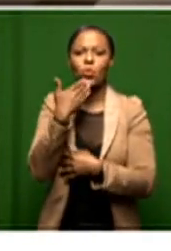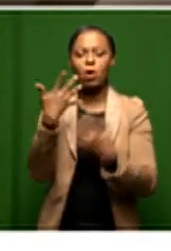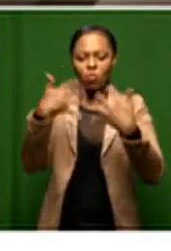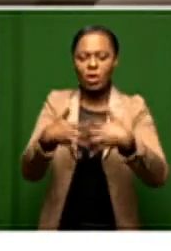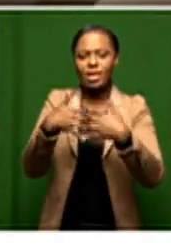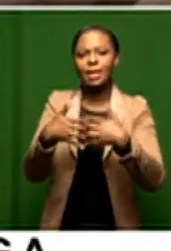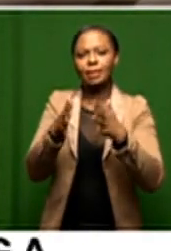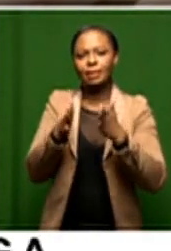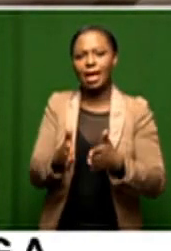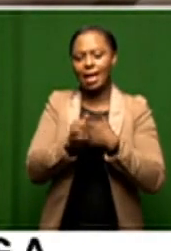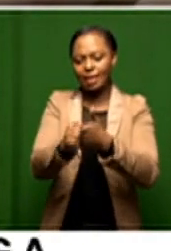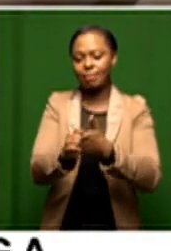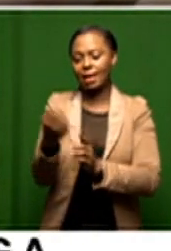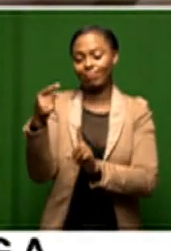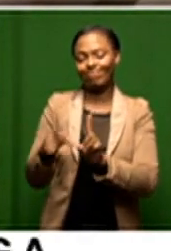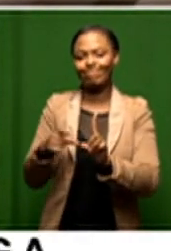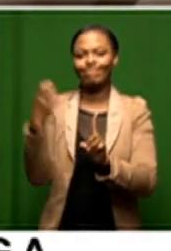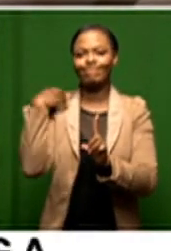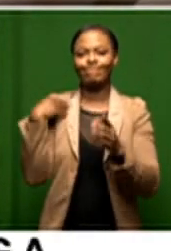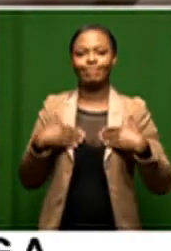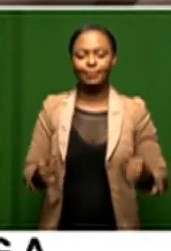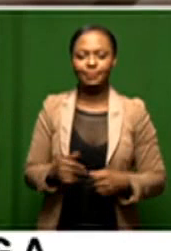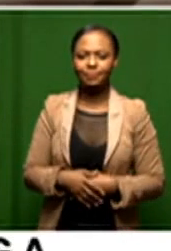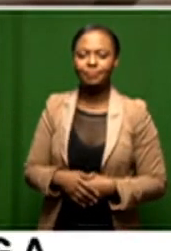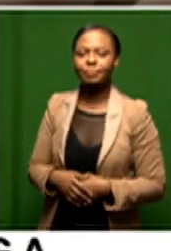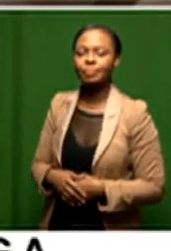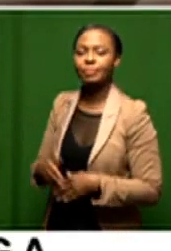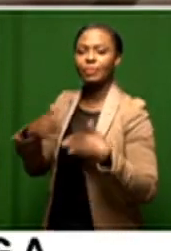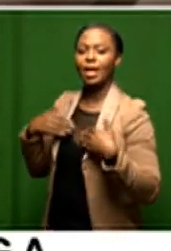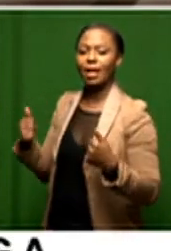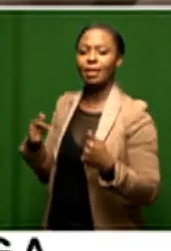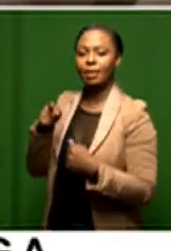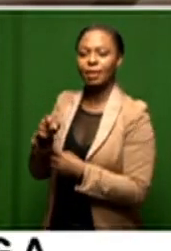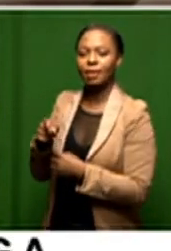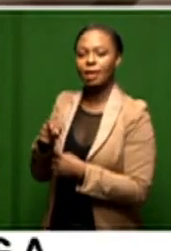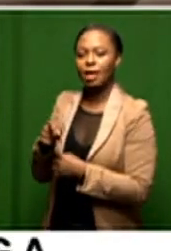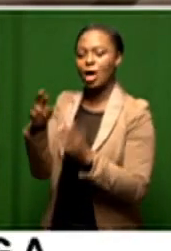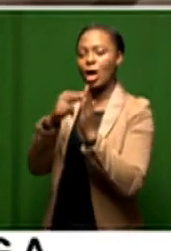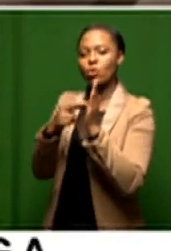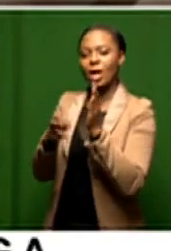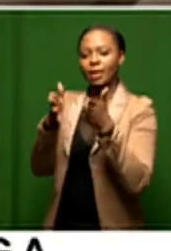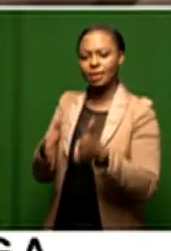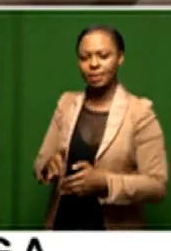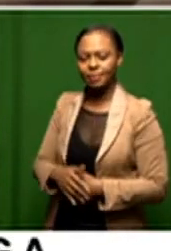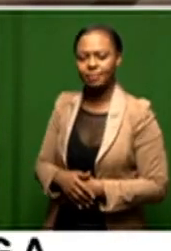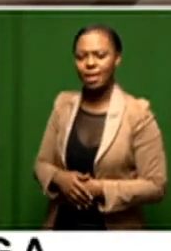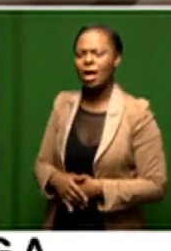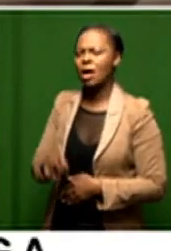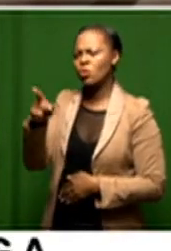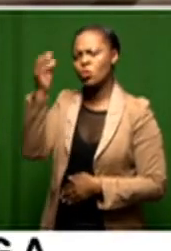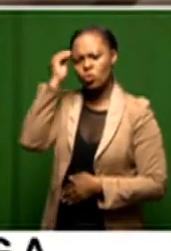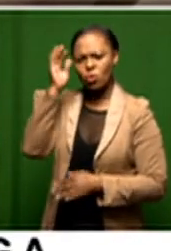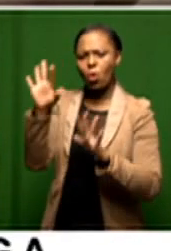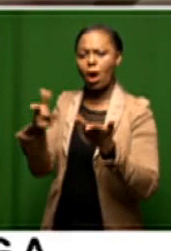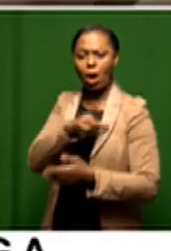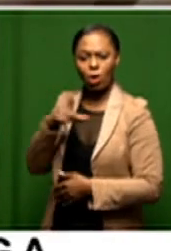Health. From the South African Health Products Regulatory Authority's perspective, do you have any indication as to how long it might